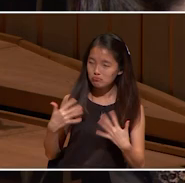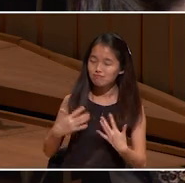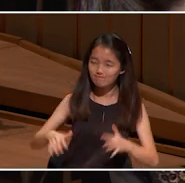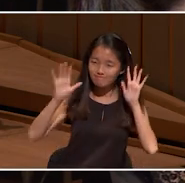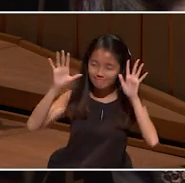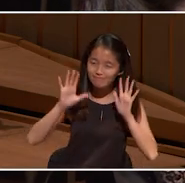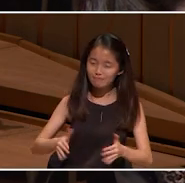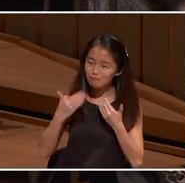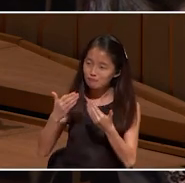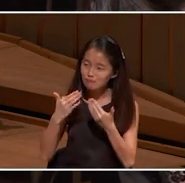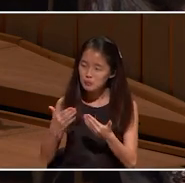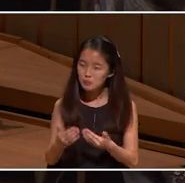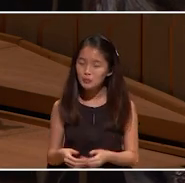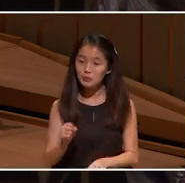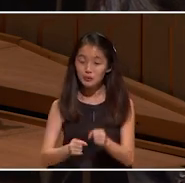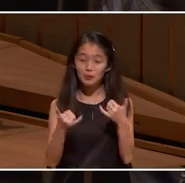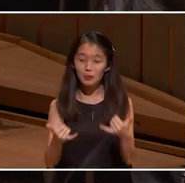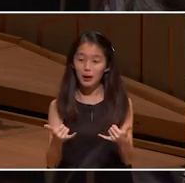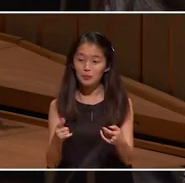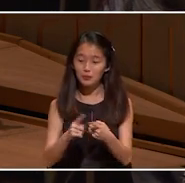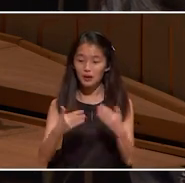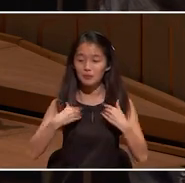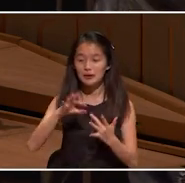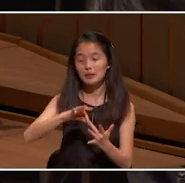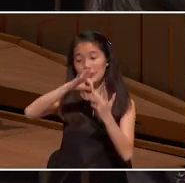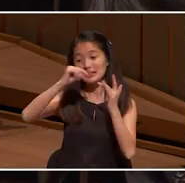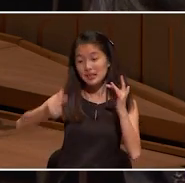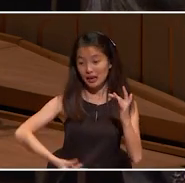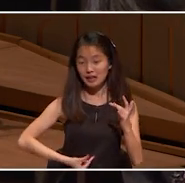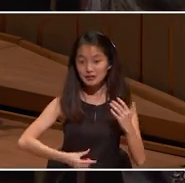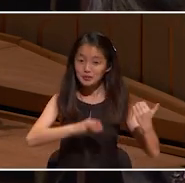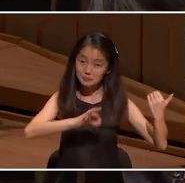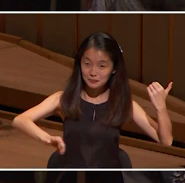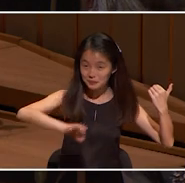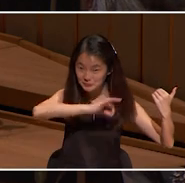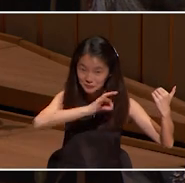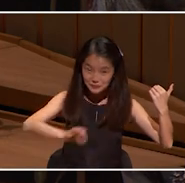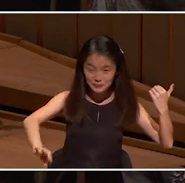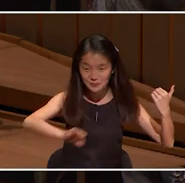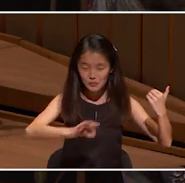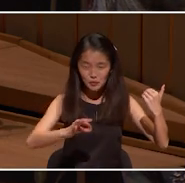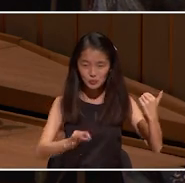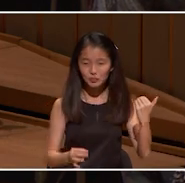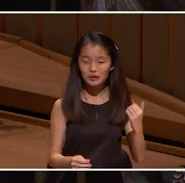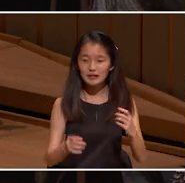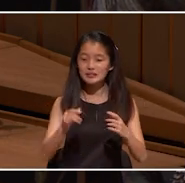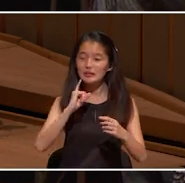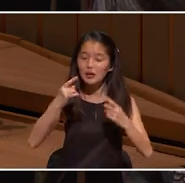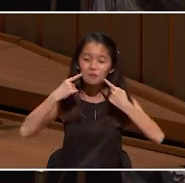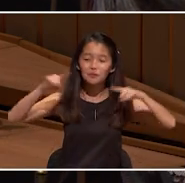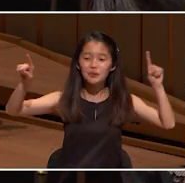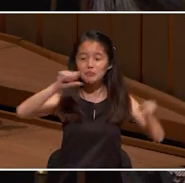while. Ladies and gentlemen, we have a special guest to perform for us right here tonight. Capturing all the intricate musical nuances is renowned